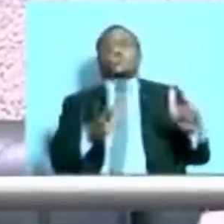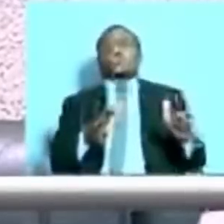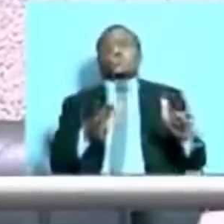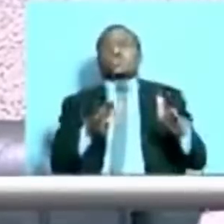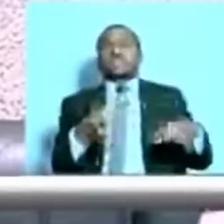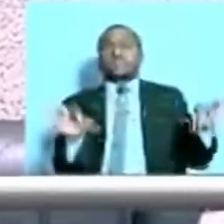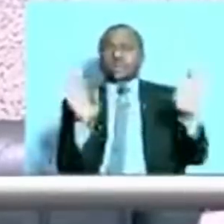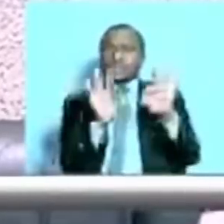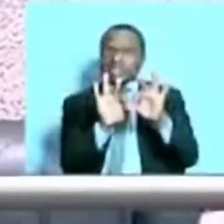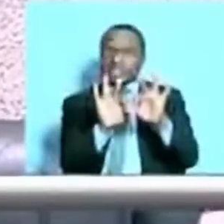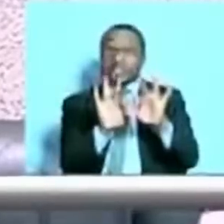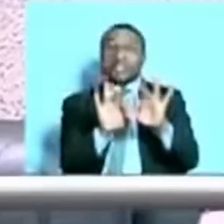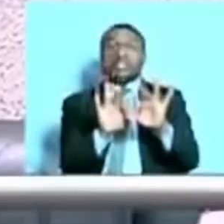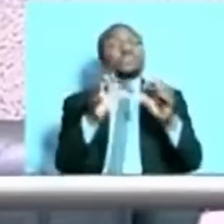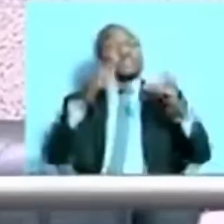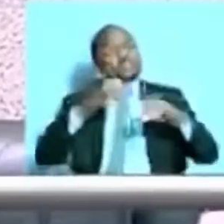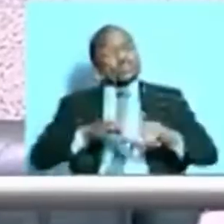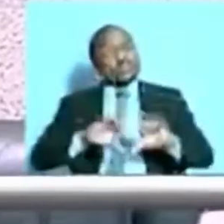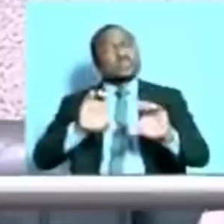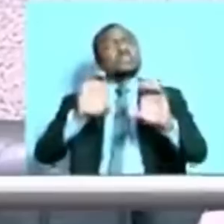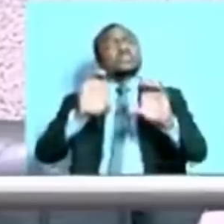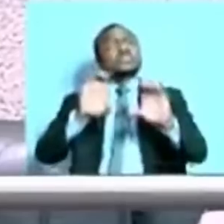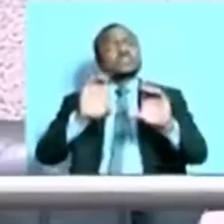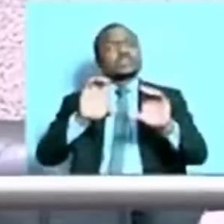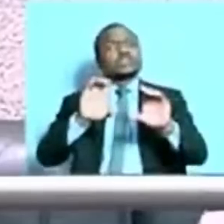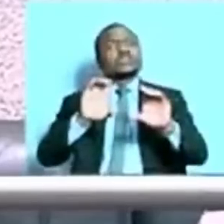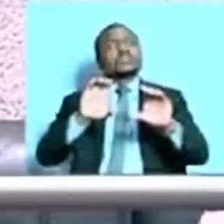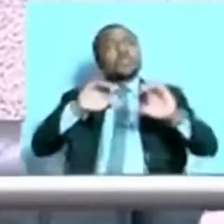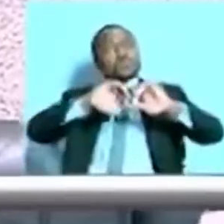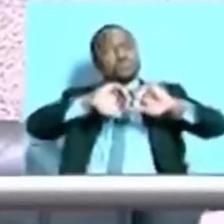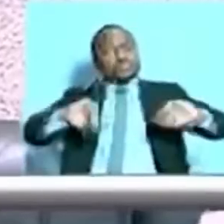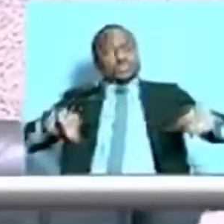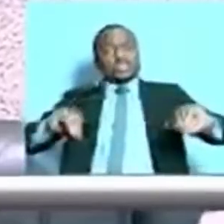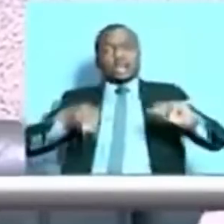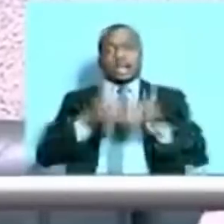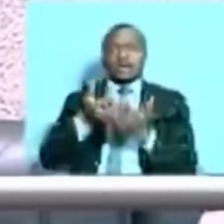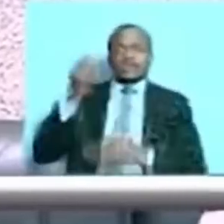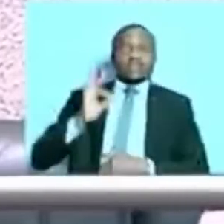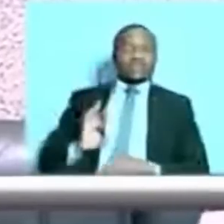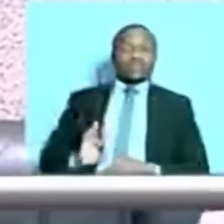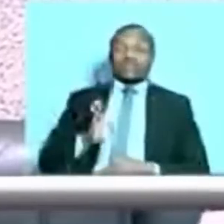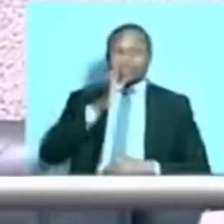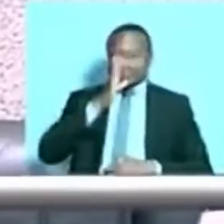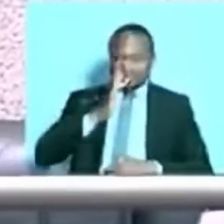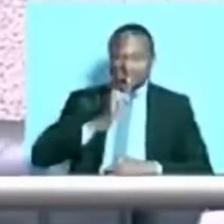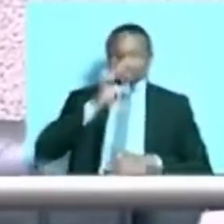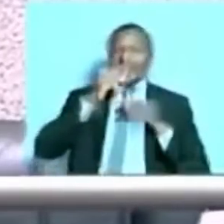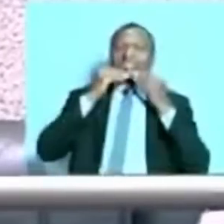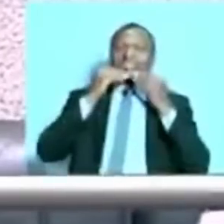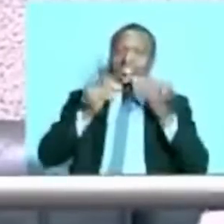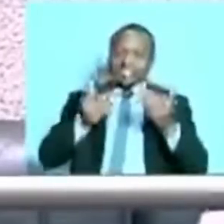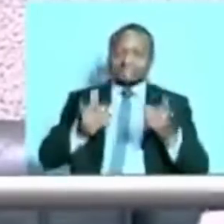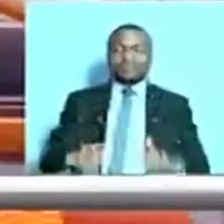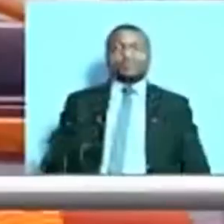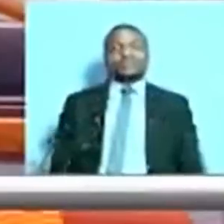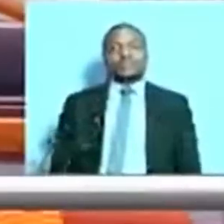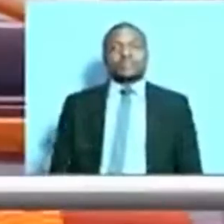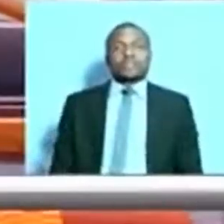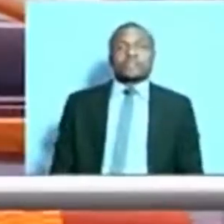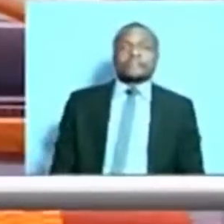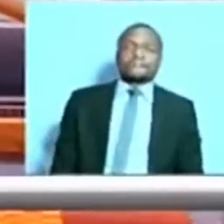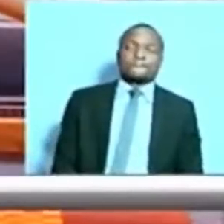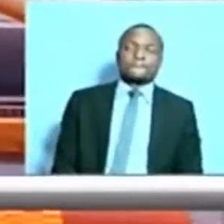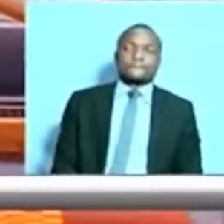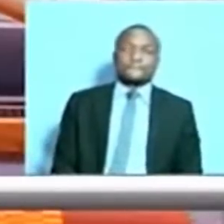relevance. So they will continue on driving on division because that's how they benefit. Madam Speaker, I thank you. Thank you.